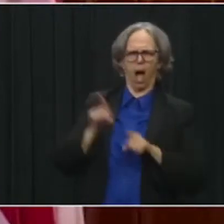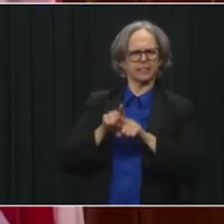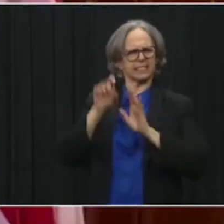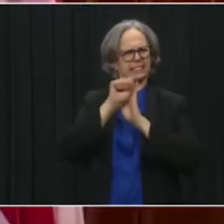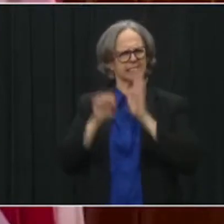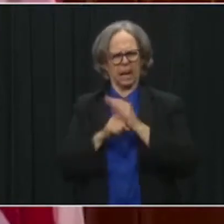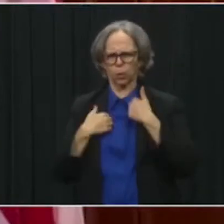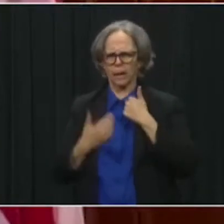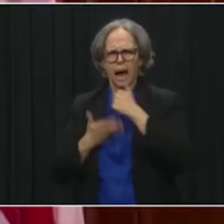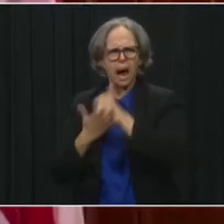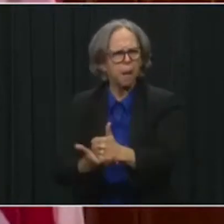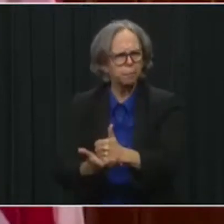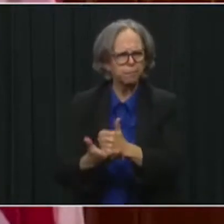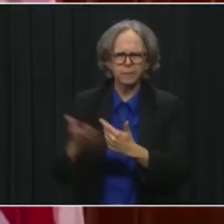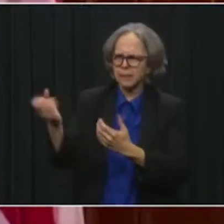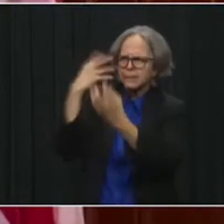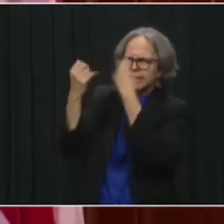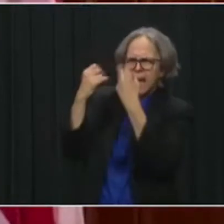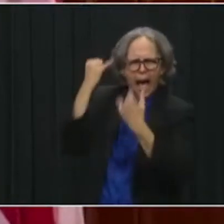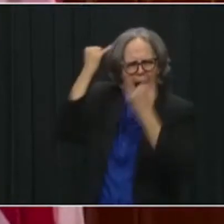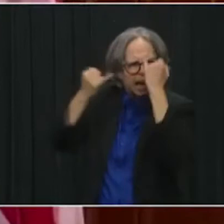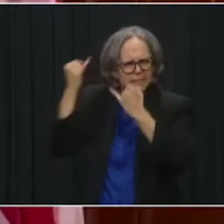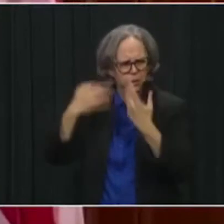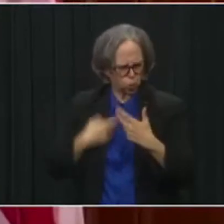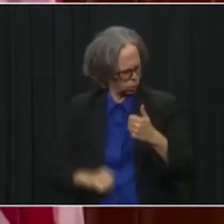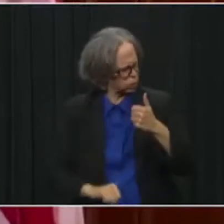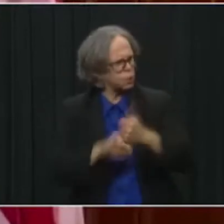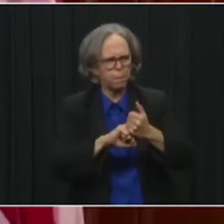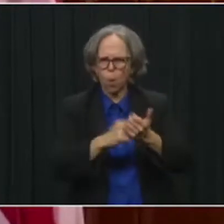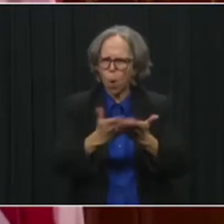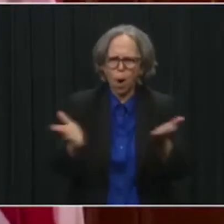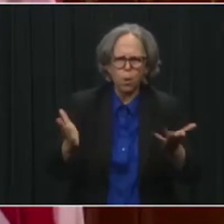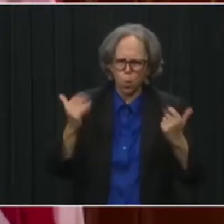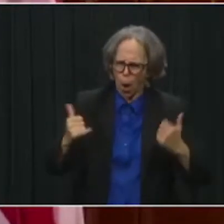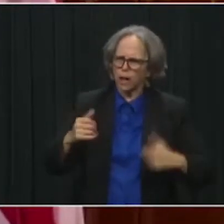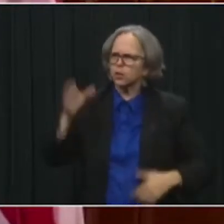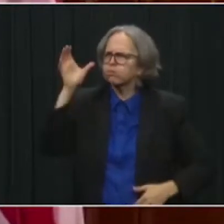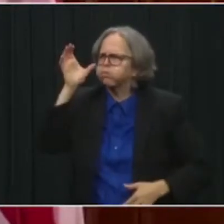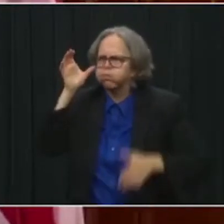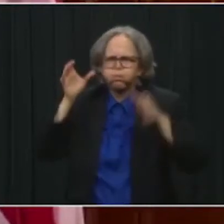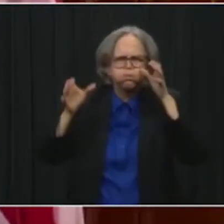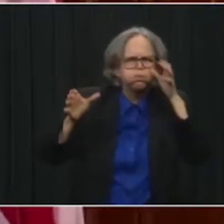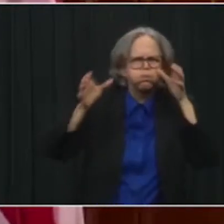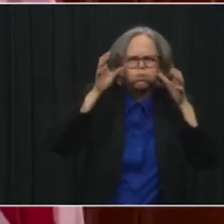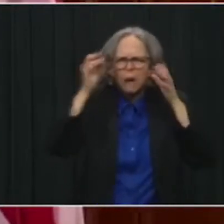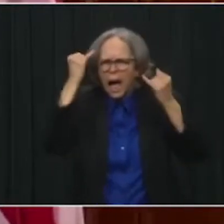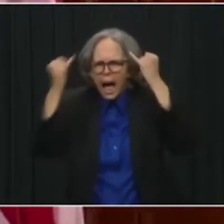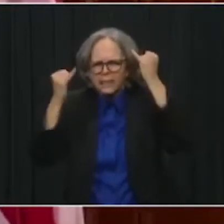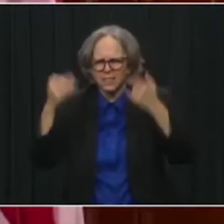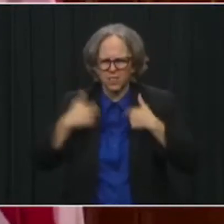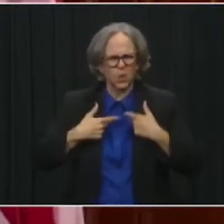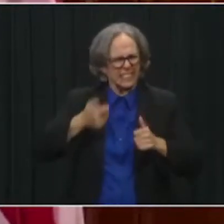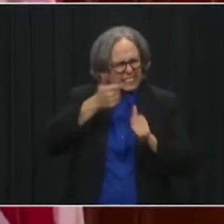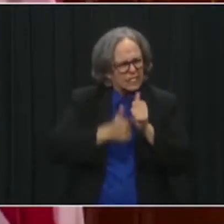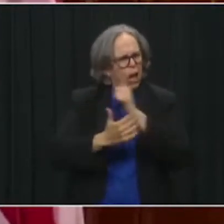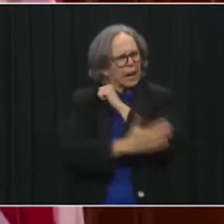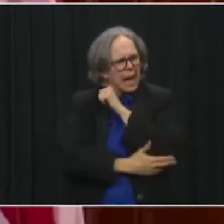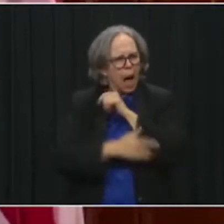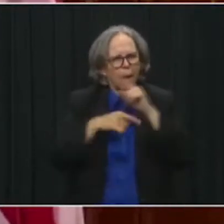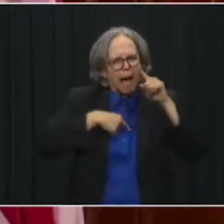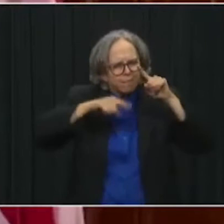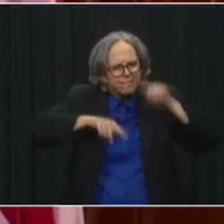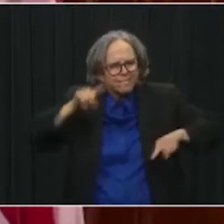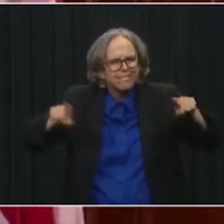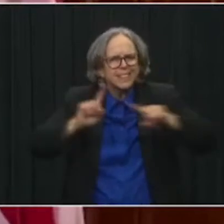Whatever they think will work in their county, we want to be there to help. Every county is different. Incentives work in some counties, and